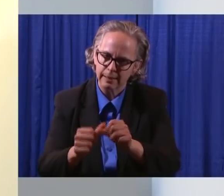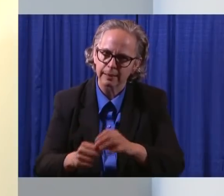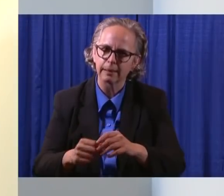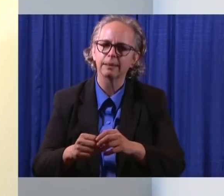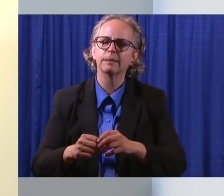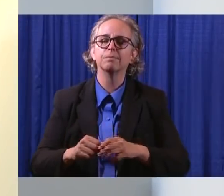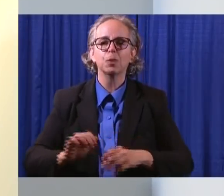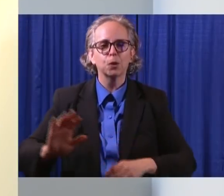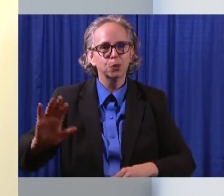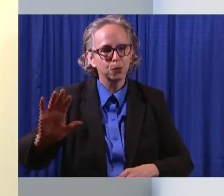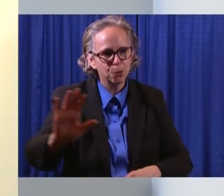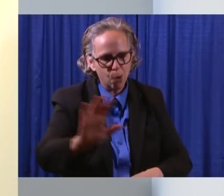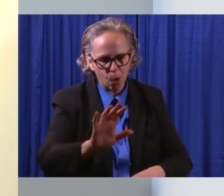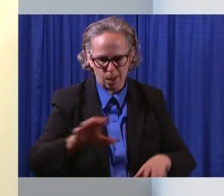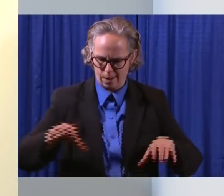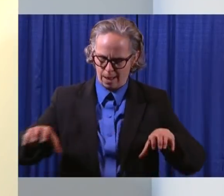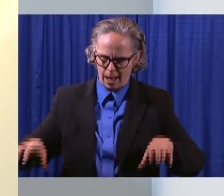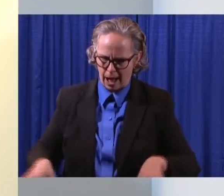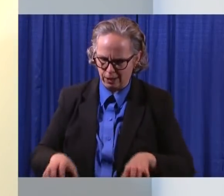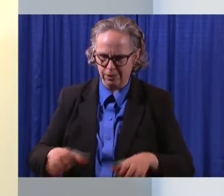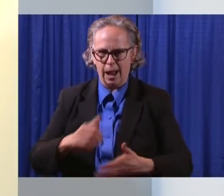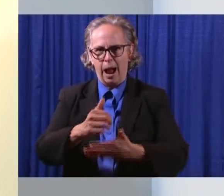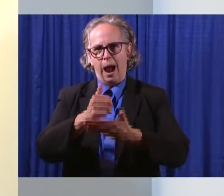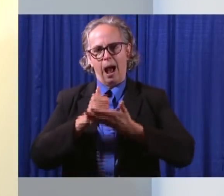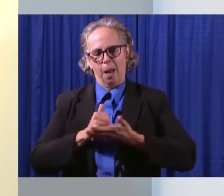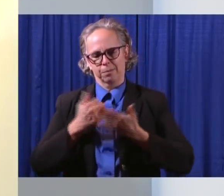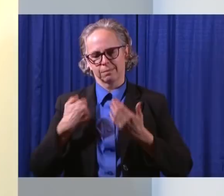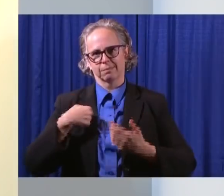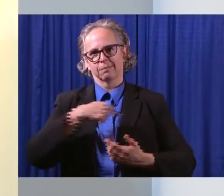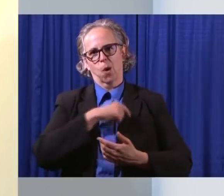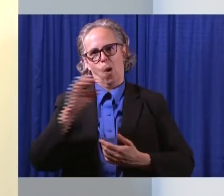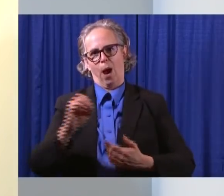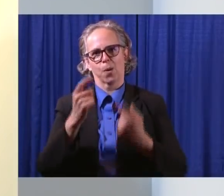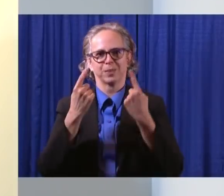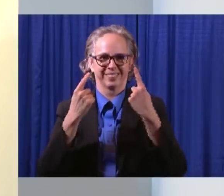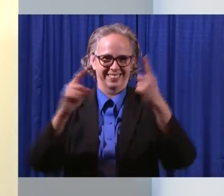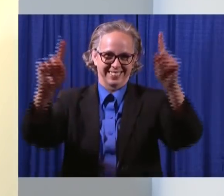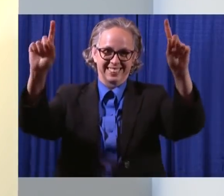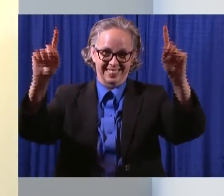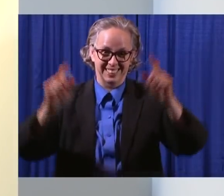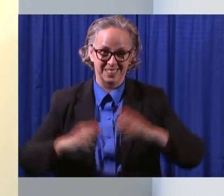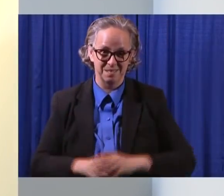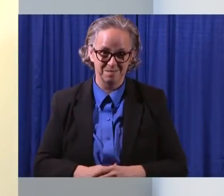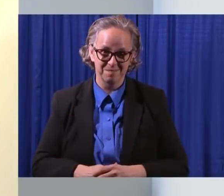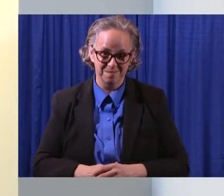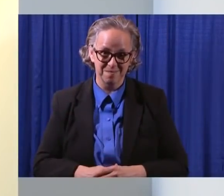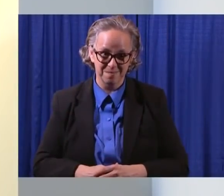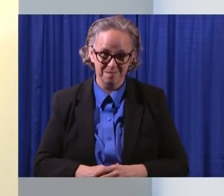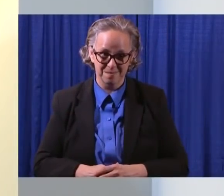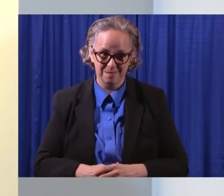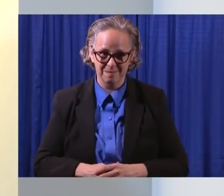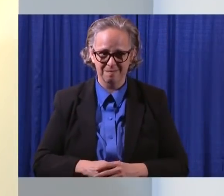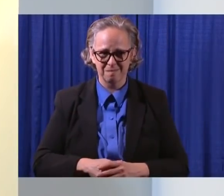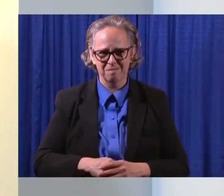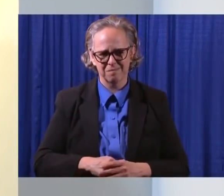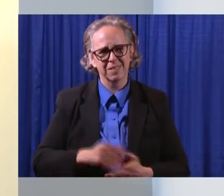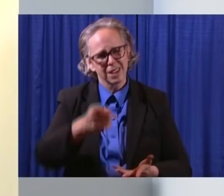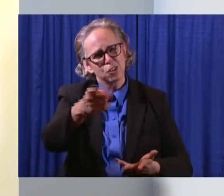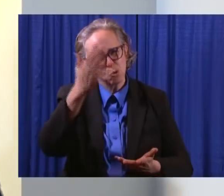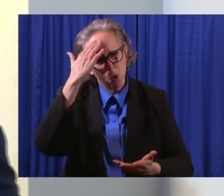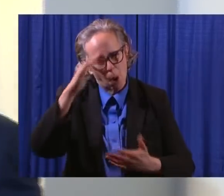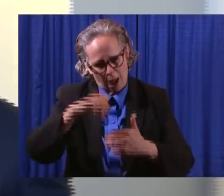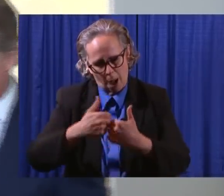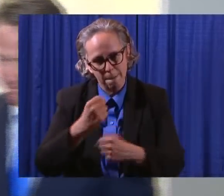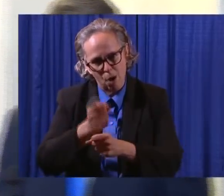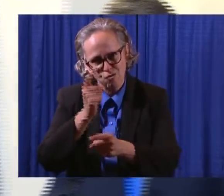actions. And I know that as we exercise our freedom in the coming days and weeks, that we'll get this right too. So thank you.